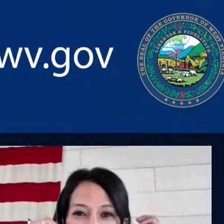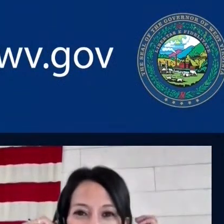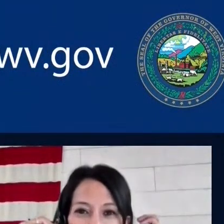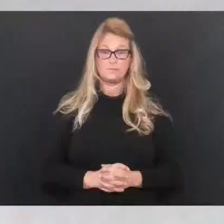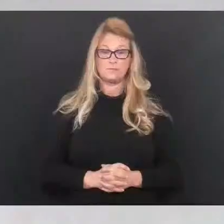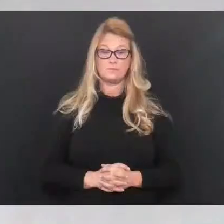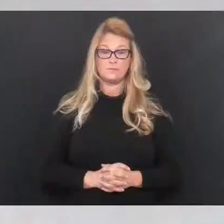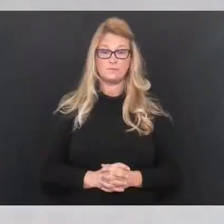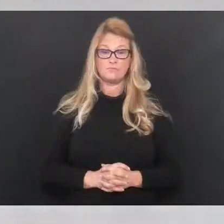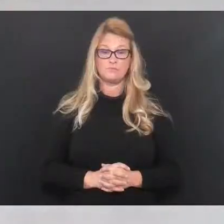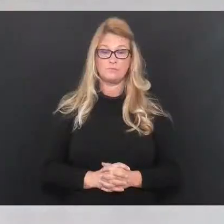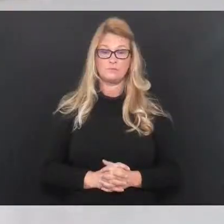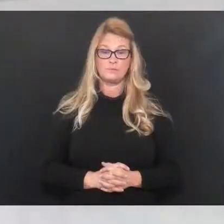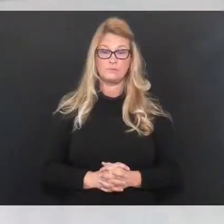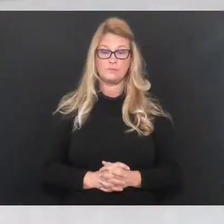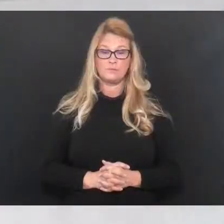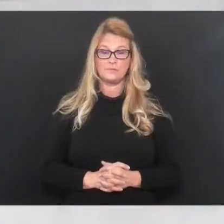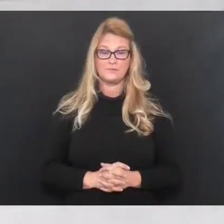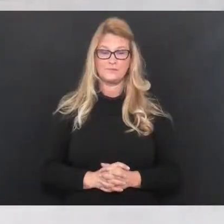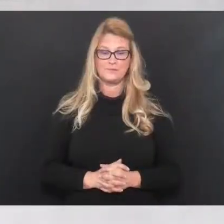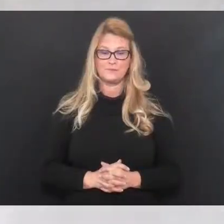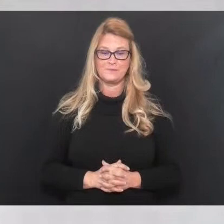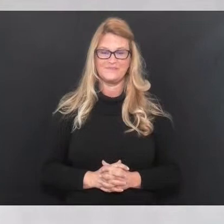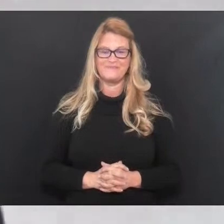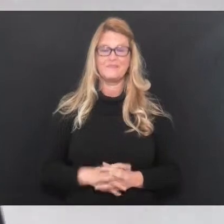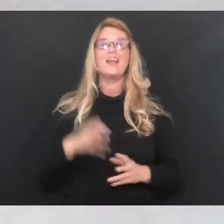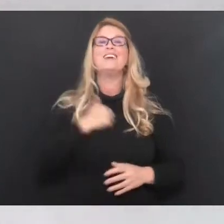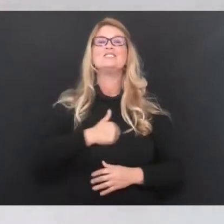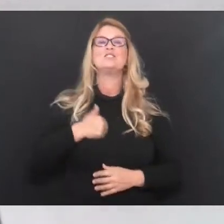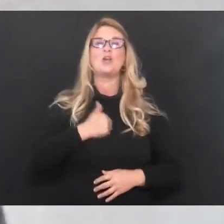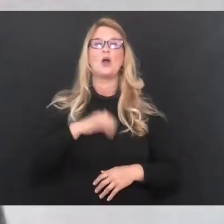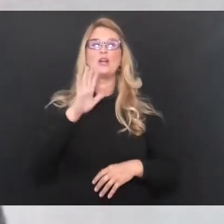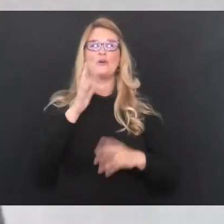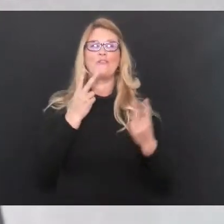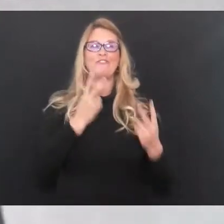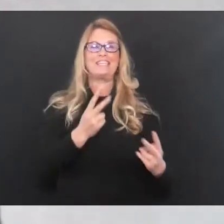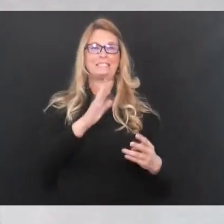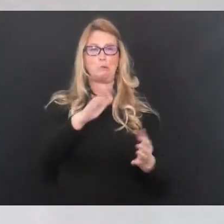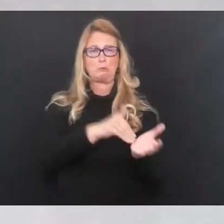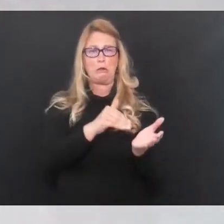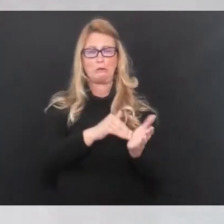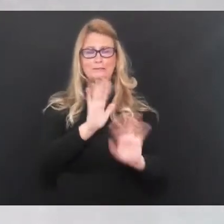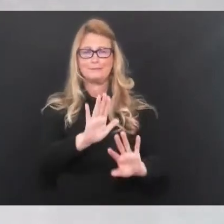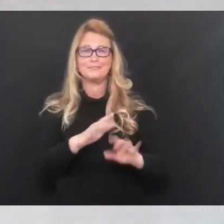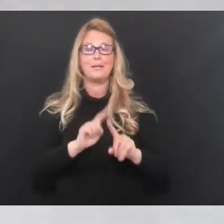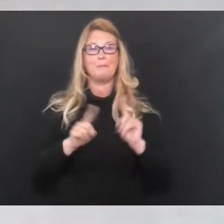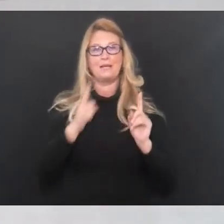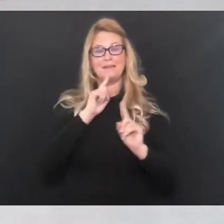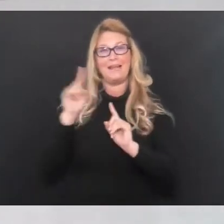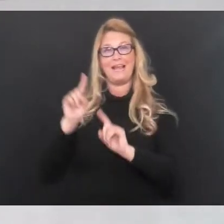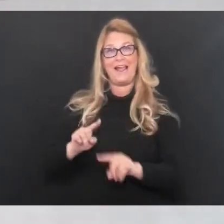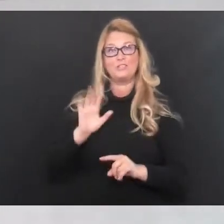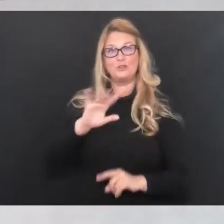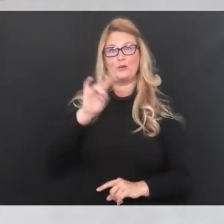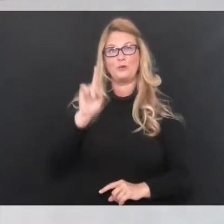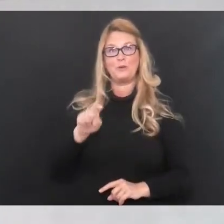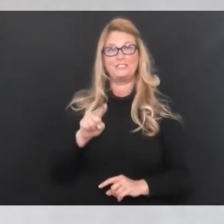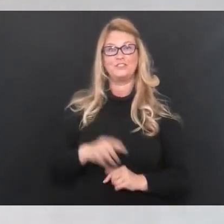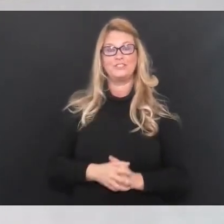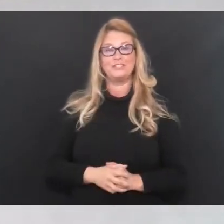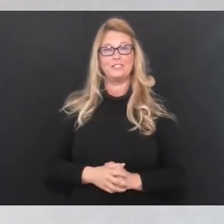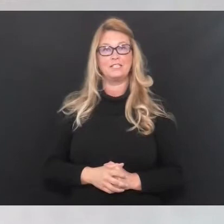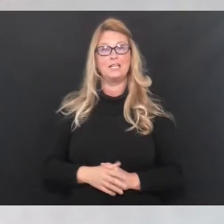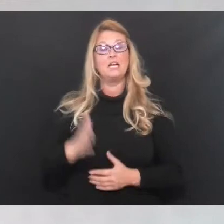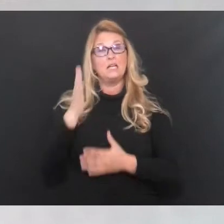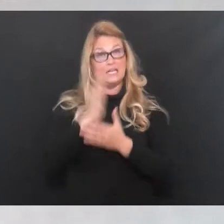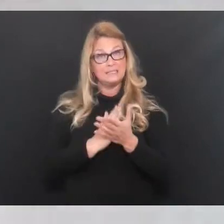Hi, Mark. Sorry we pulled you up from your doctor's visit, but so to answer that, you know, question, some